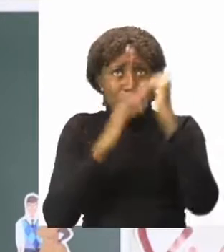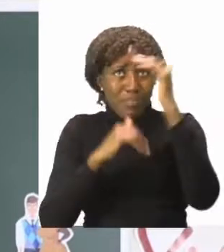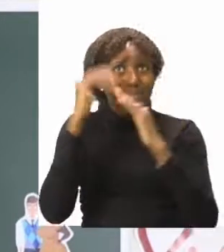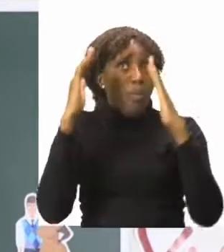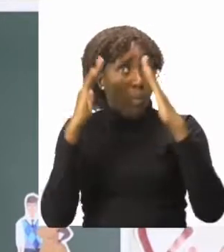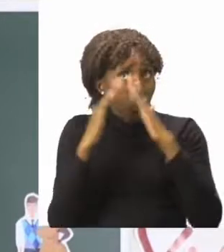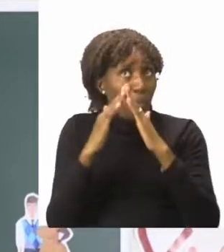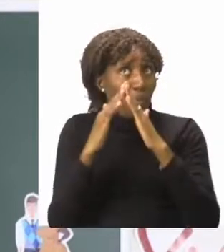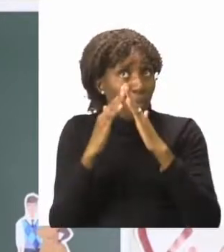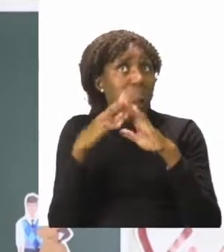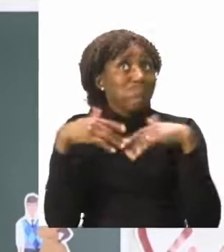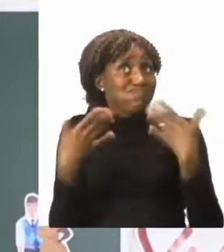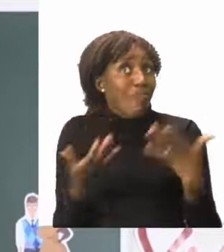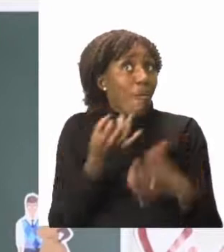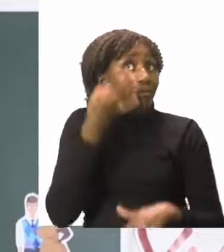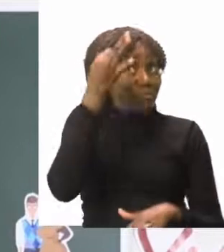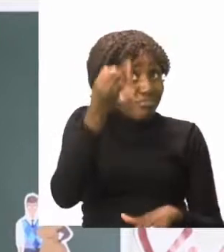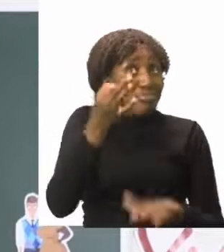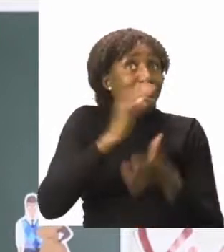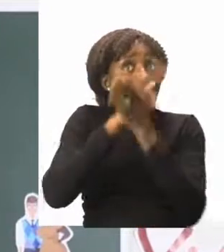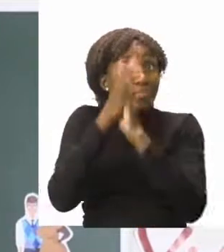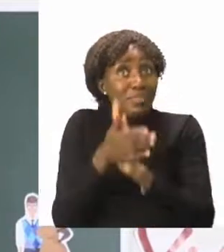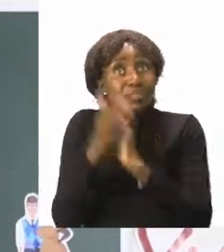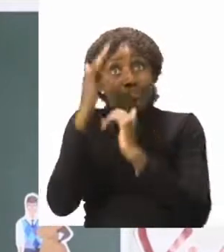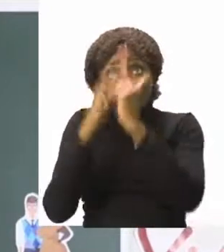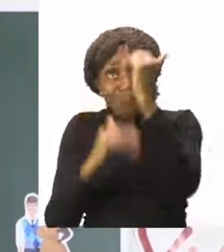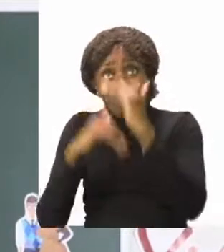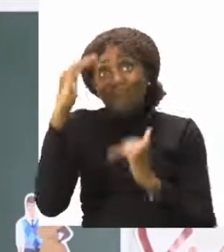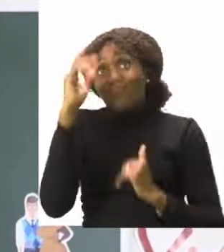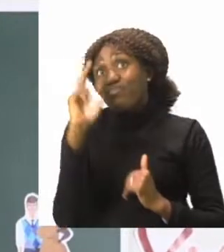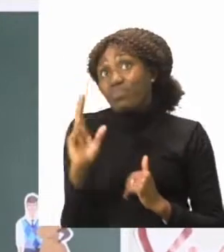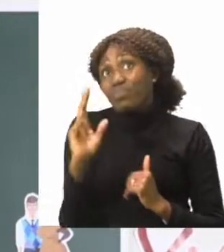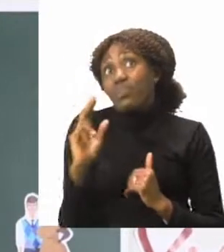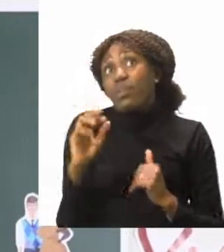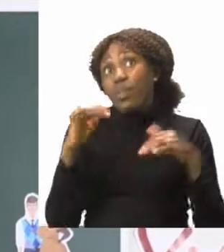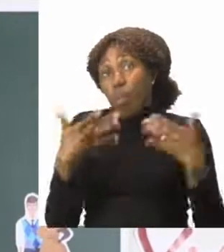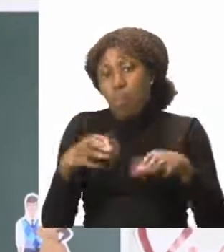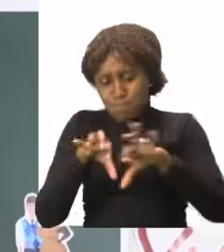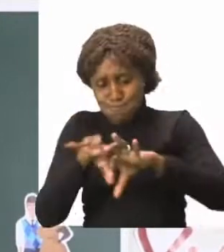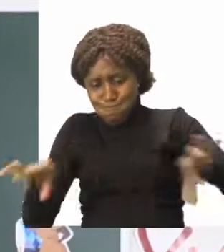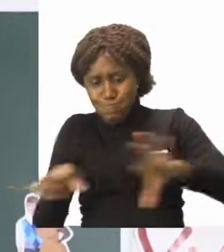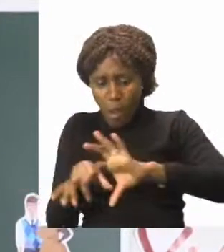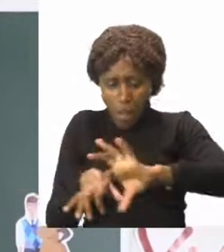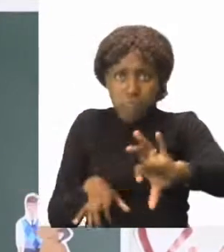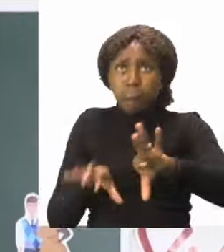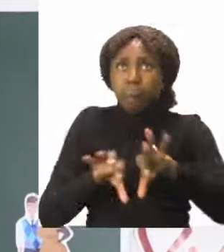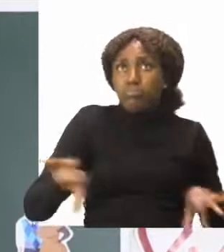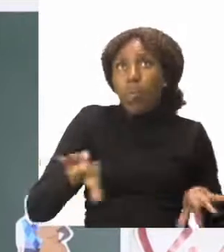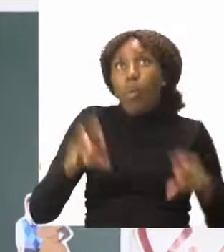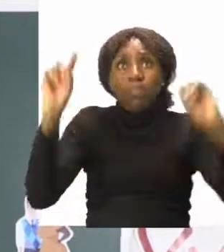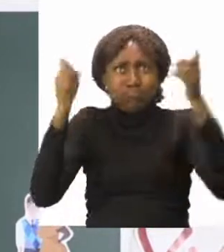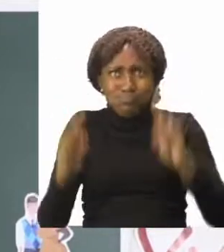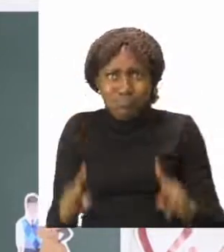building, then you might want to be a builder or even a plumber or an